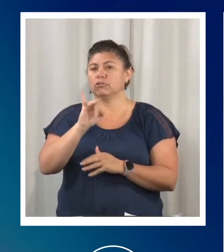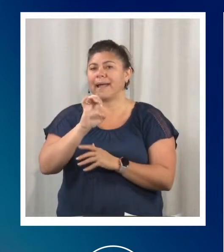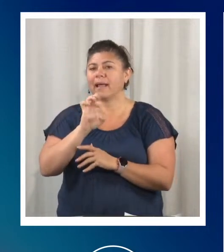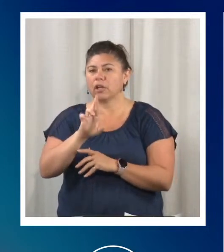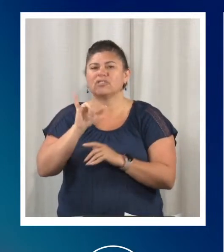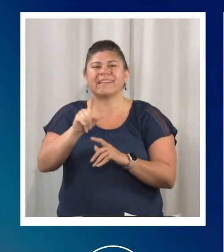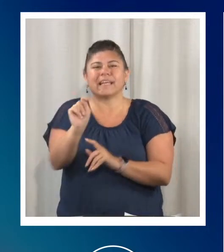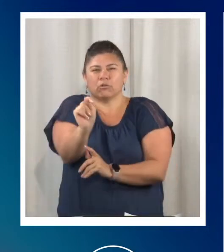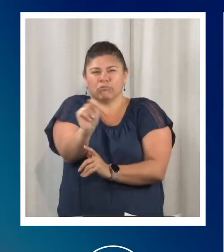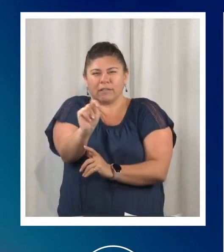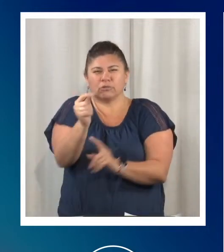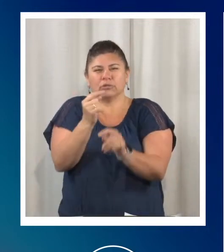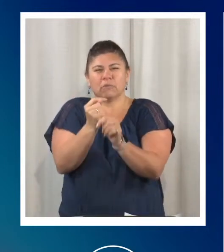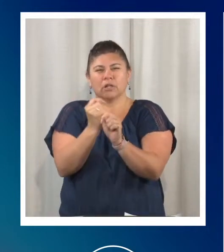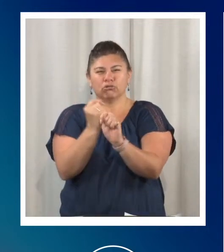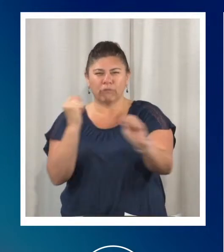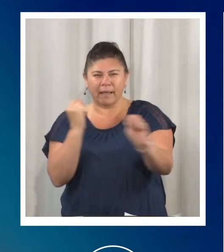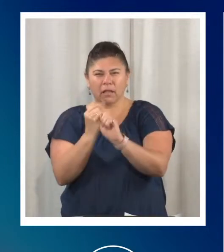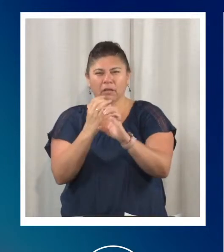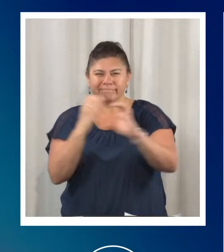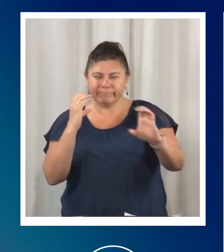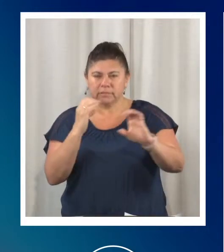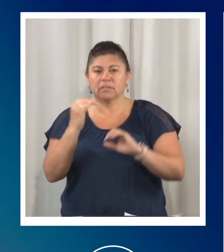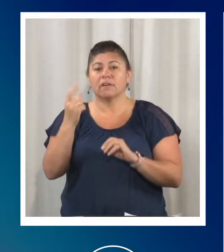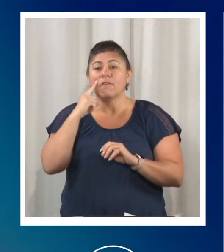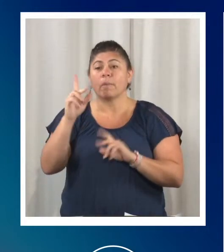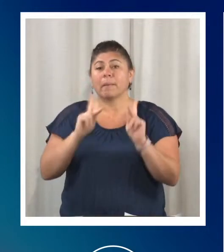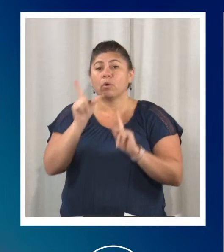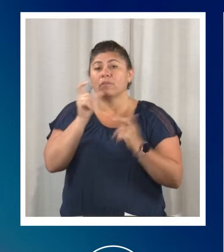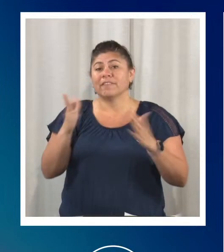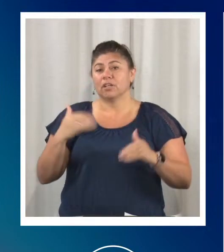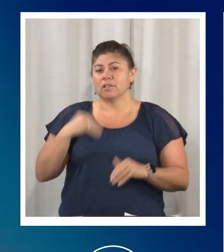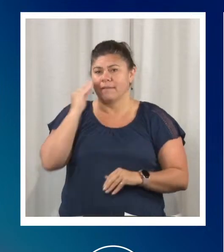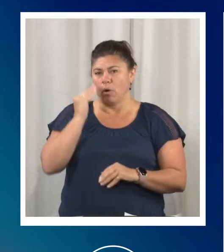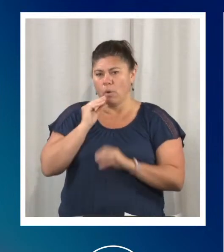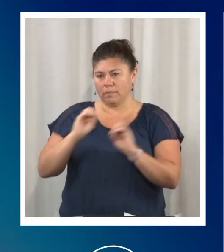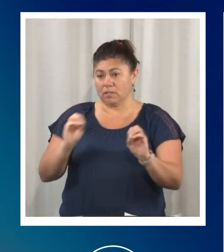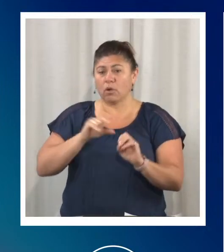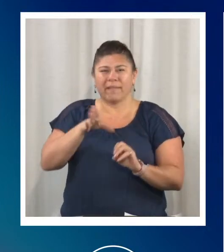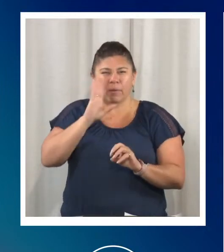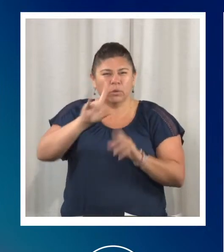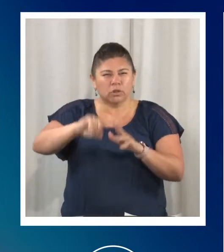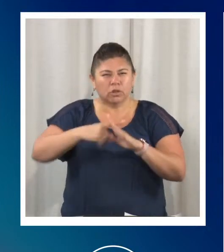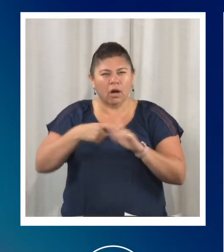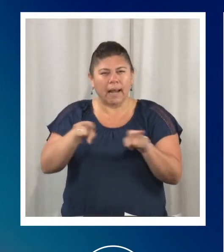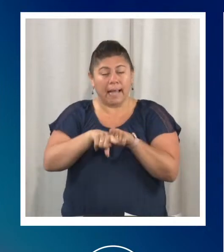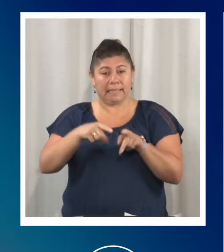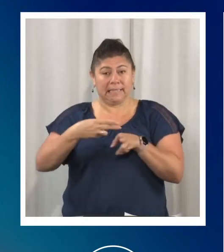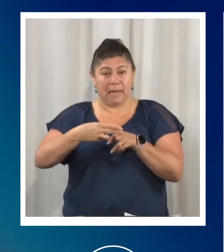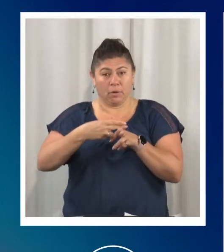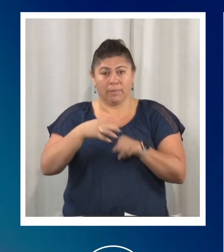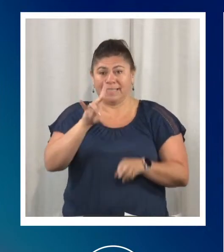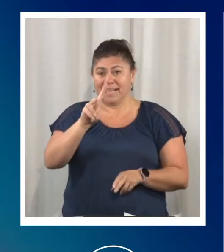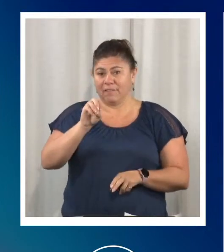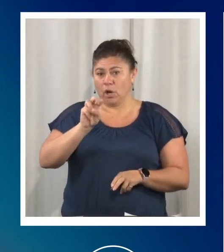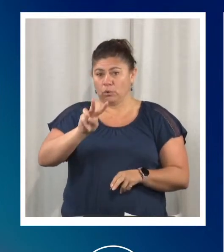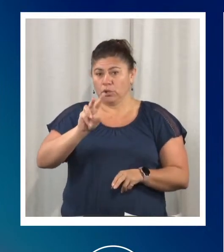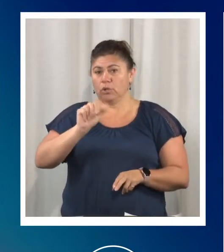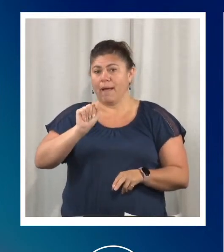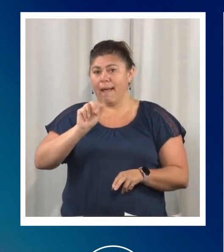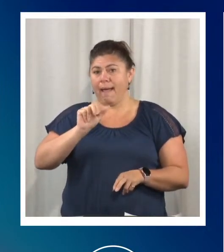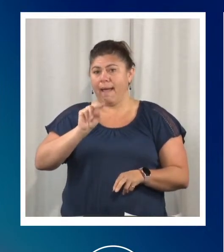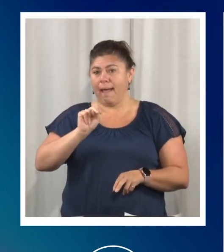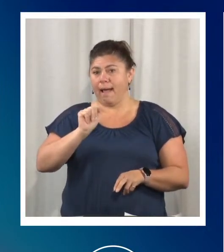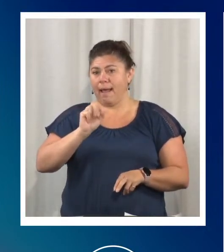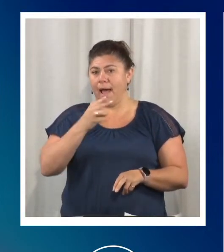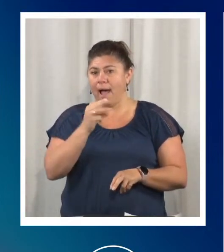trailer for people experiencing homelessness. So while that's going to start as a temporary location at our 702 Anaheim, it will become something that we